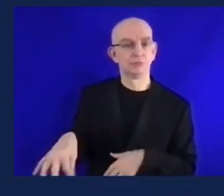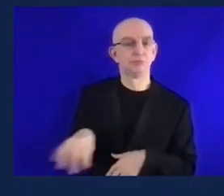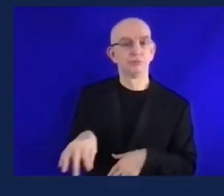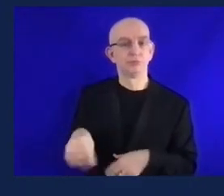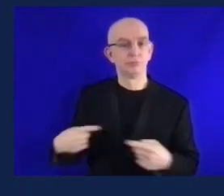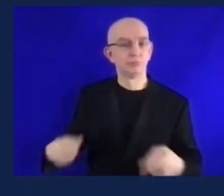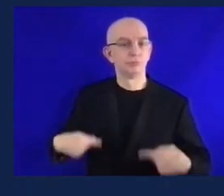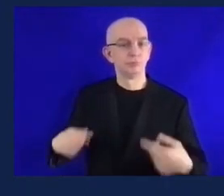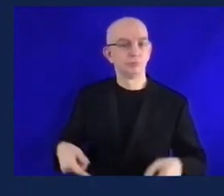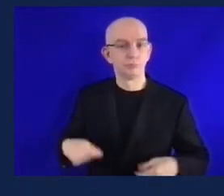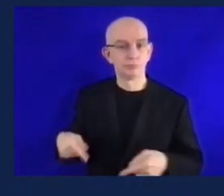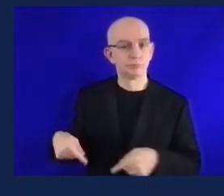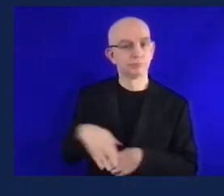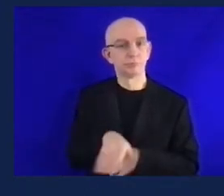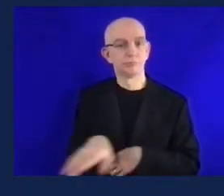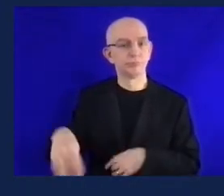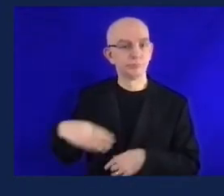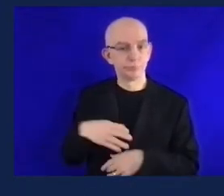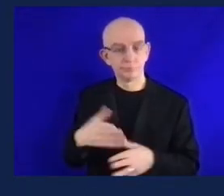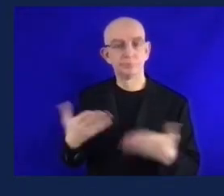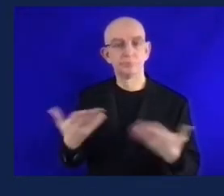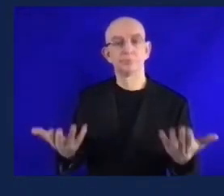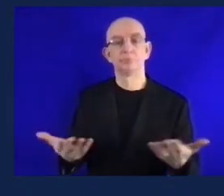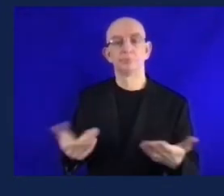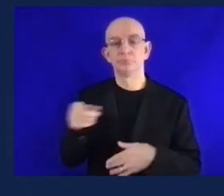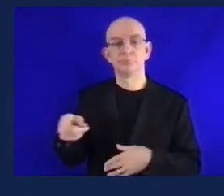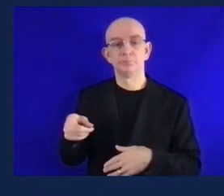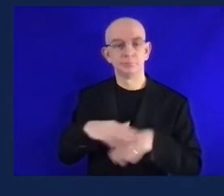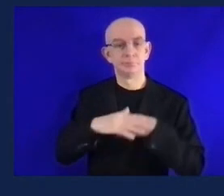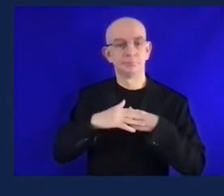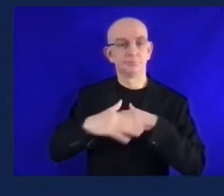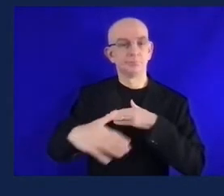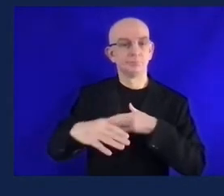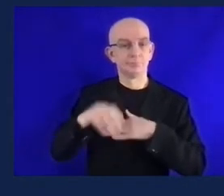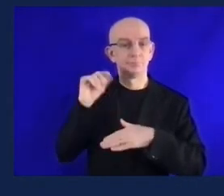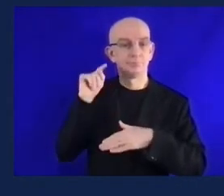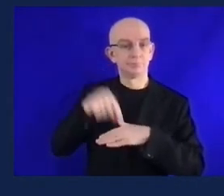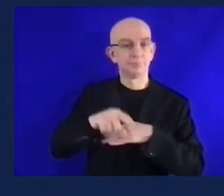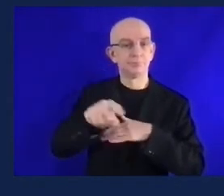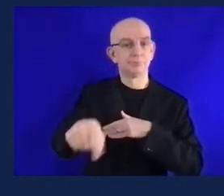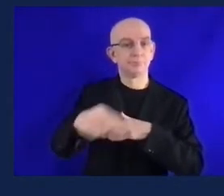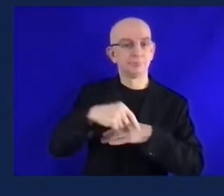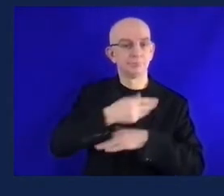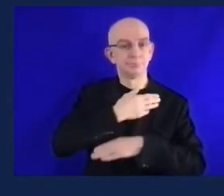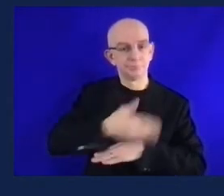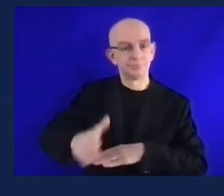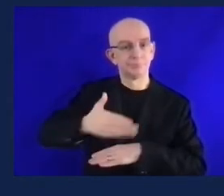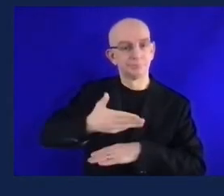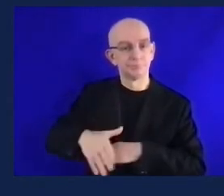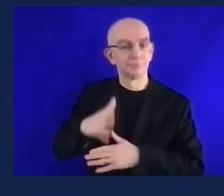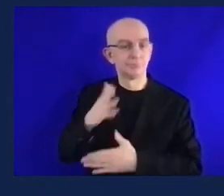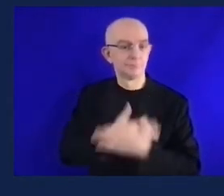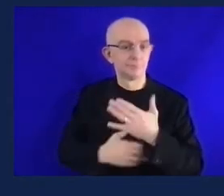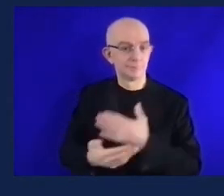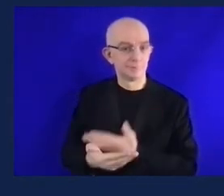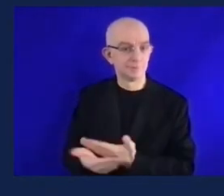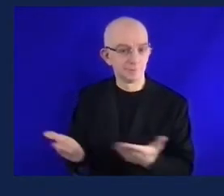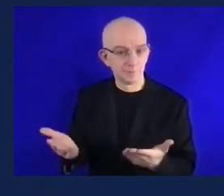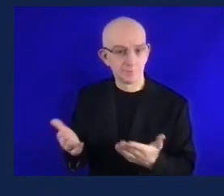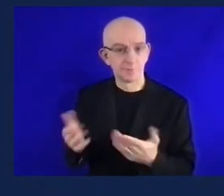Those lessons are given by our Paralympic athletes, Ricardo Ten, David Casinos, and Monica